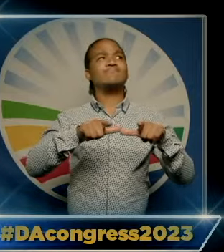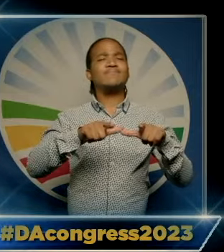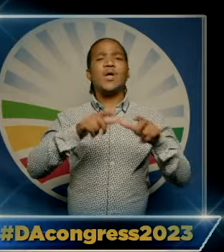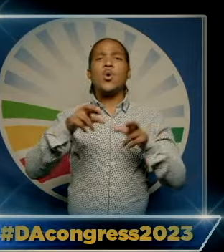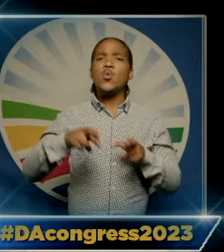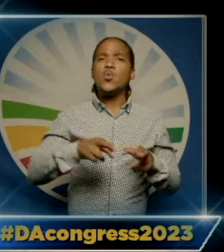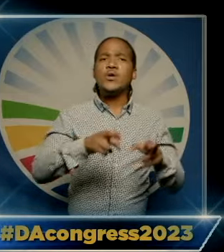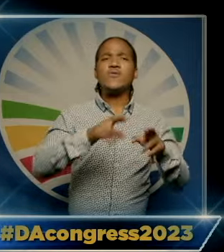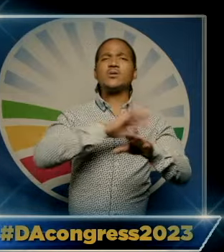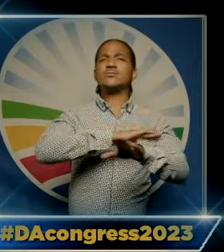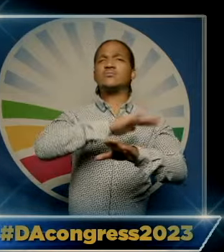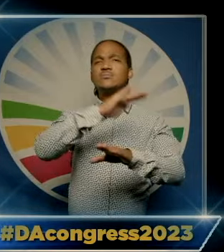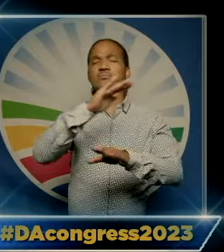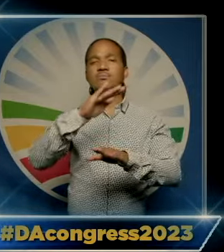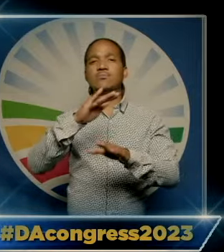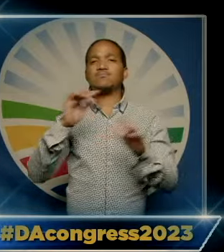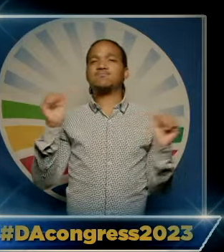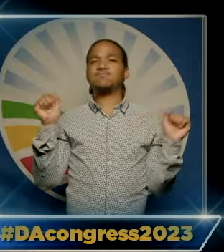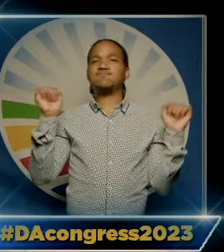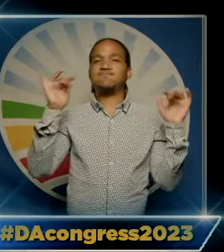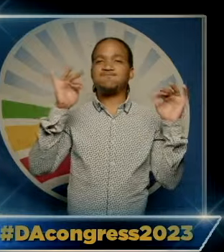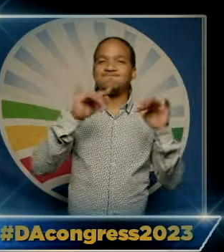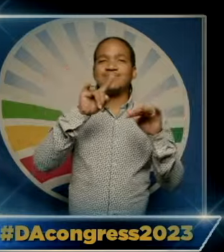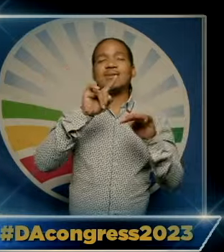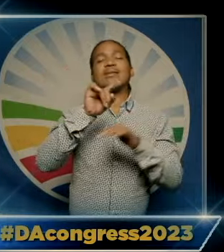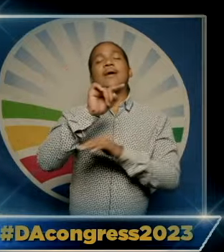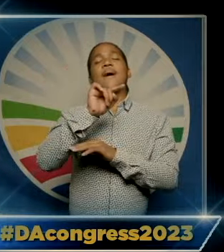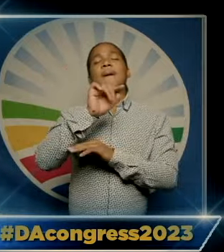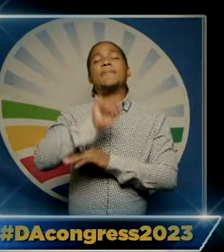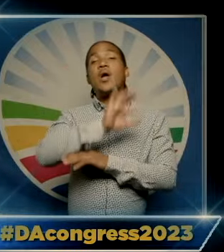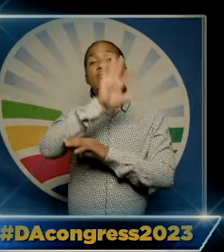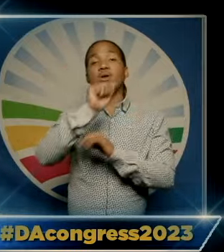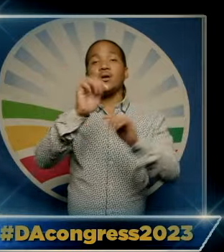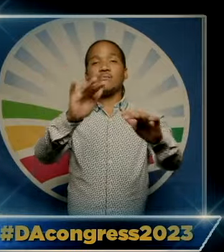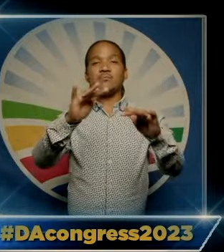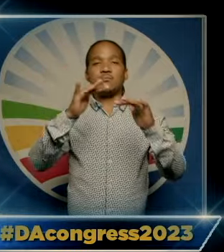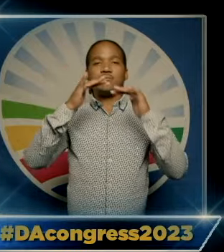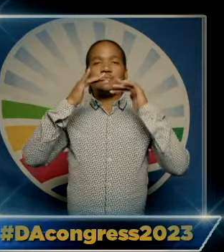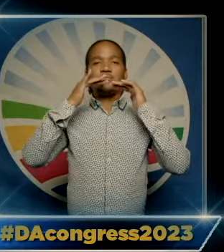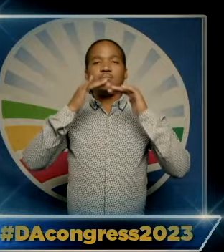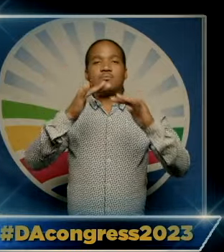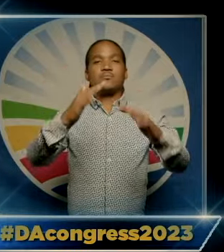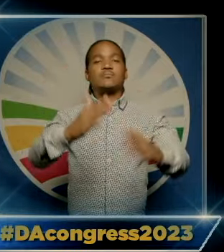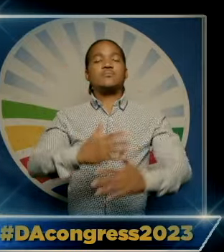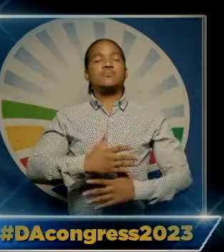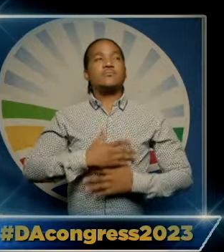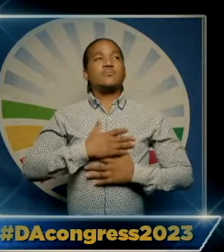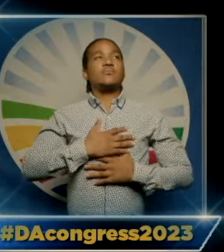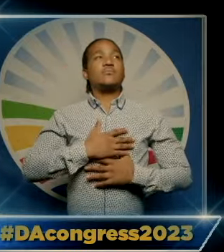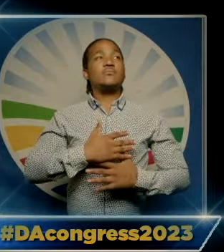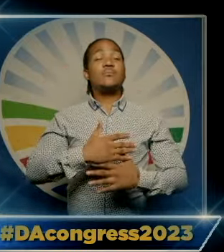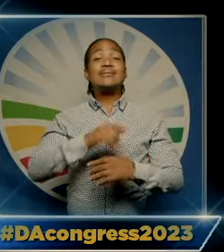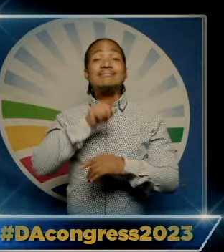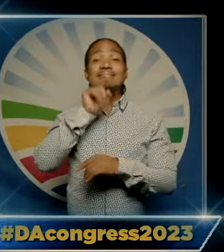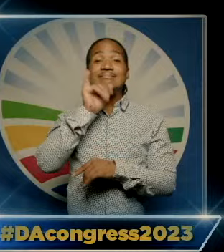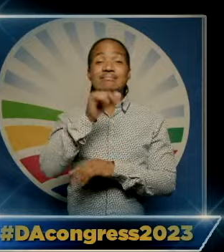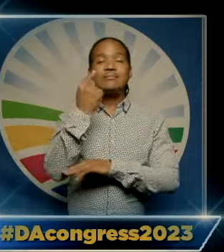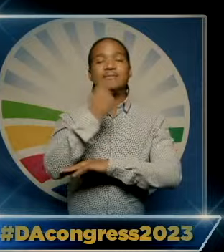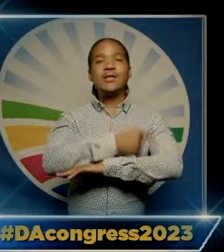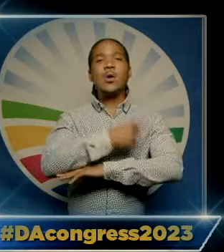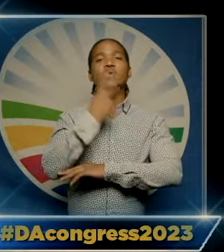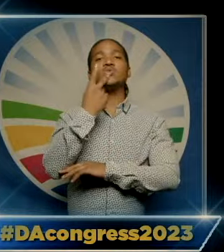rivers, waving proudly in the African breeze. That day, we saw a new, free